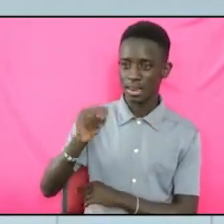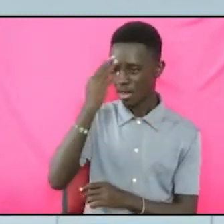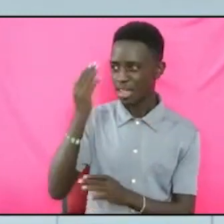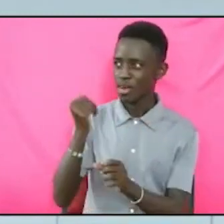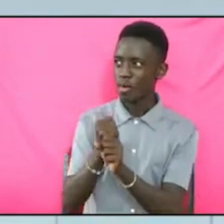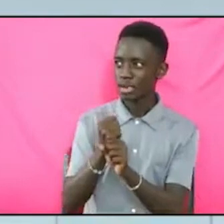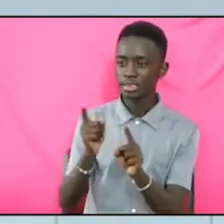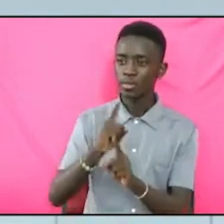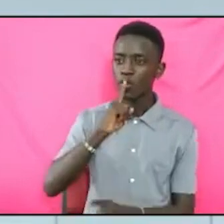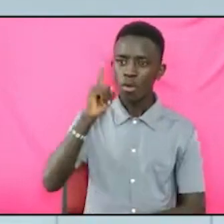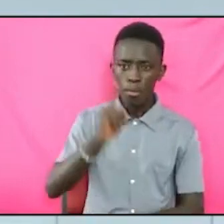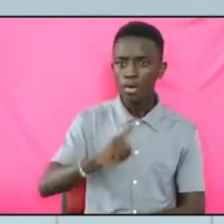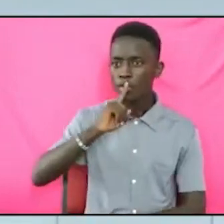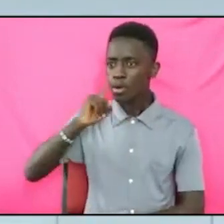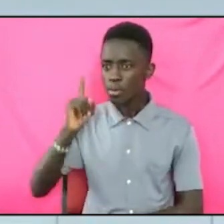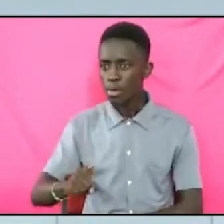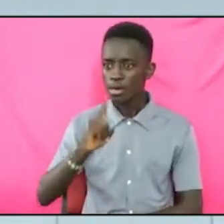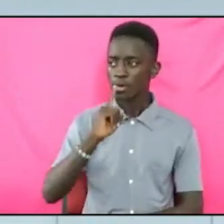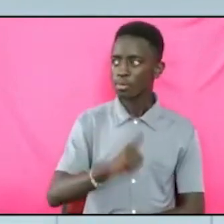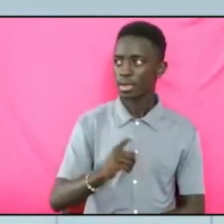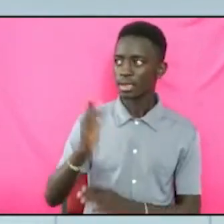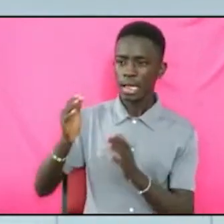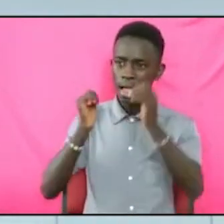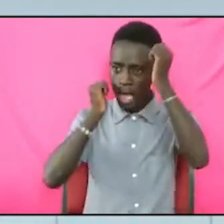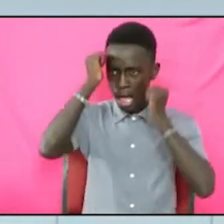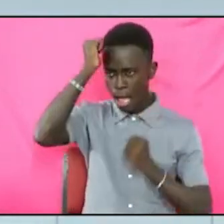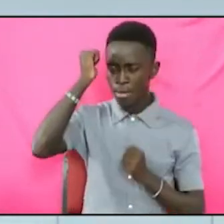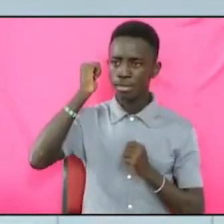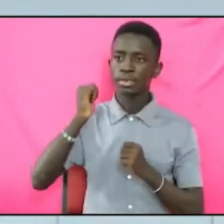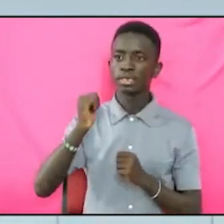foreign nationality. He is the head of Armenian army.